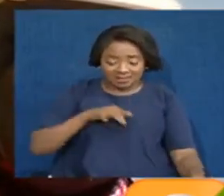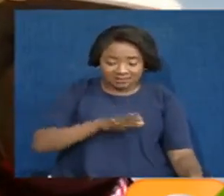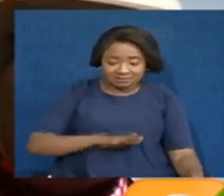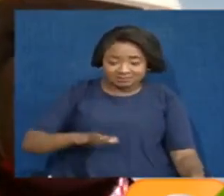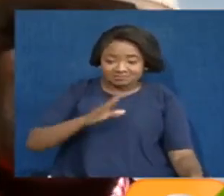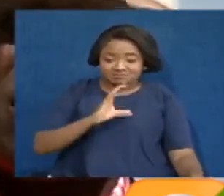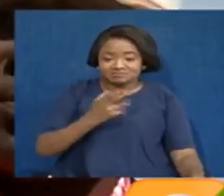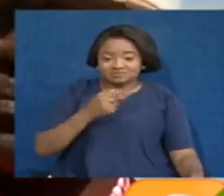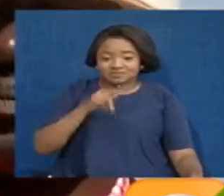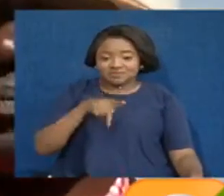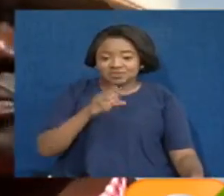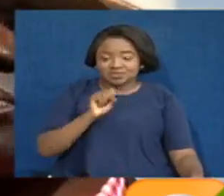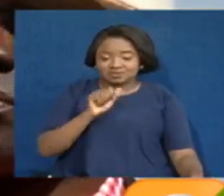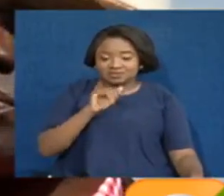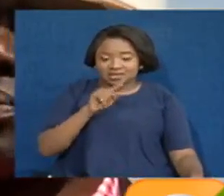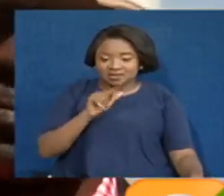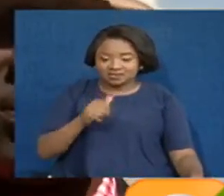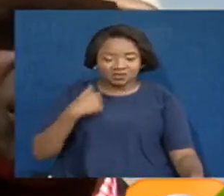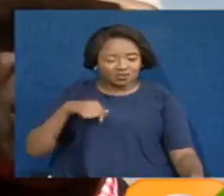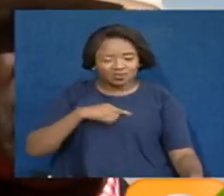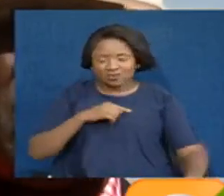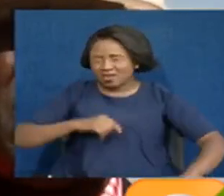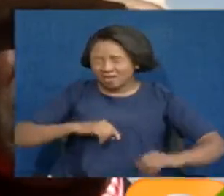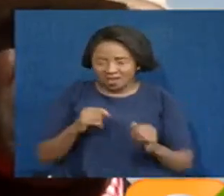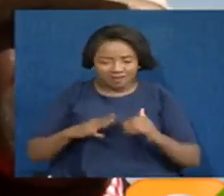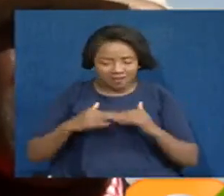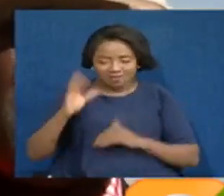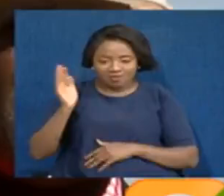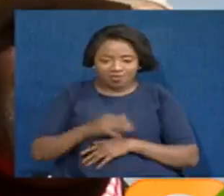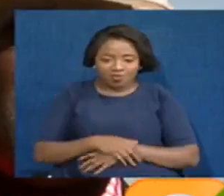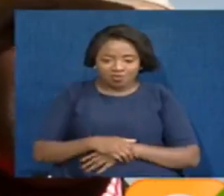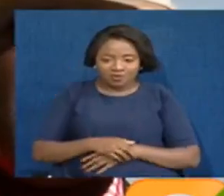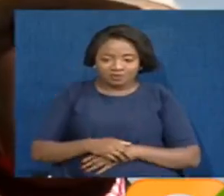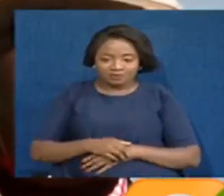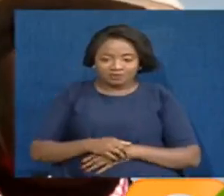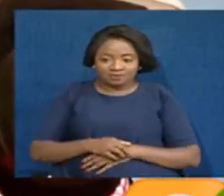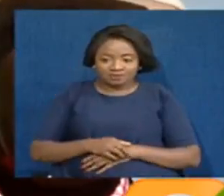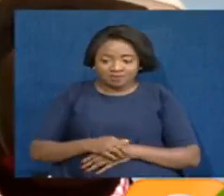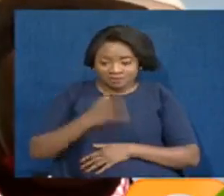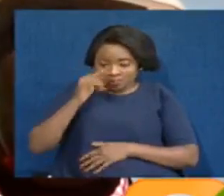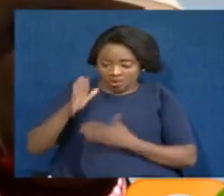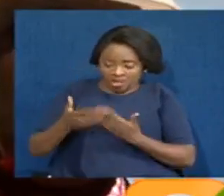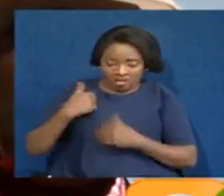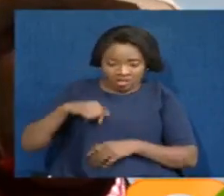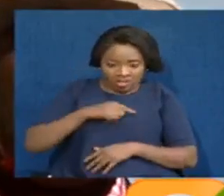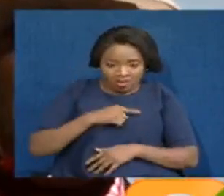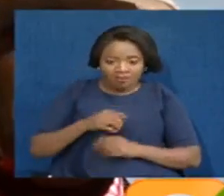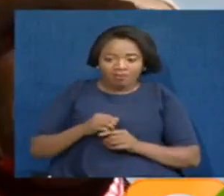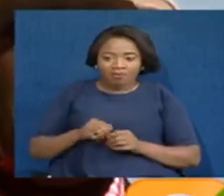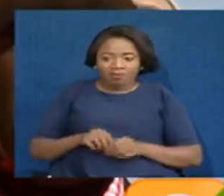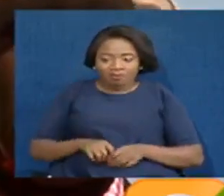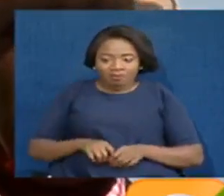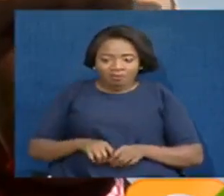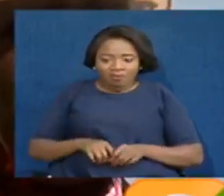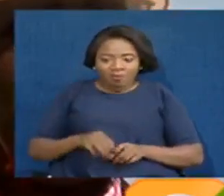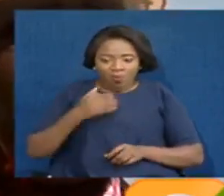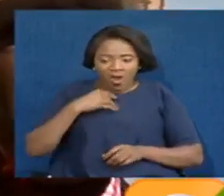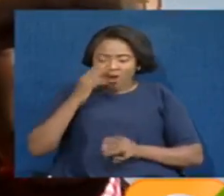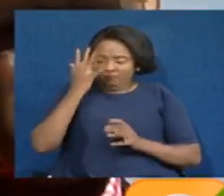Kwa shule kati ya mashule mingi, tumesaidiwa. Kupata chenge mzuri, very nice